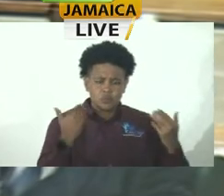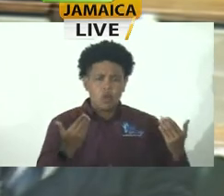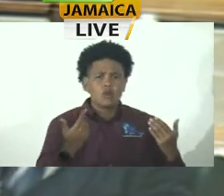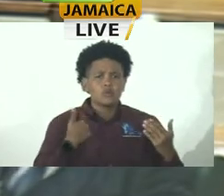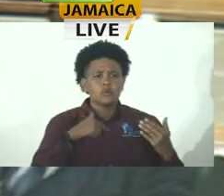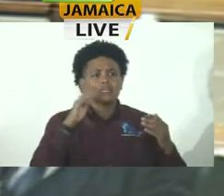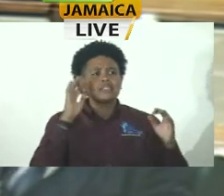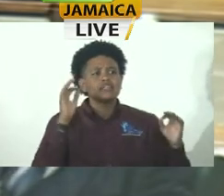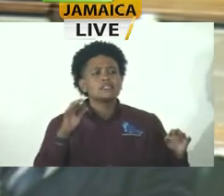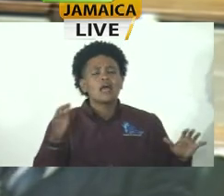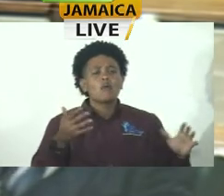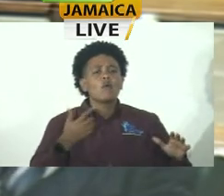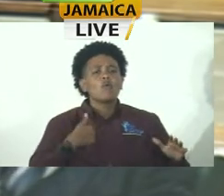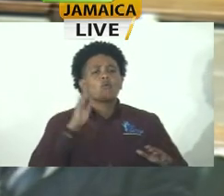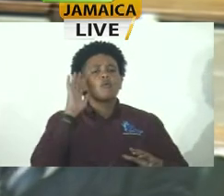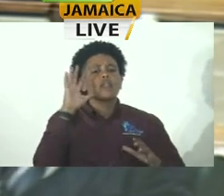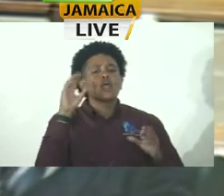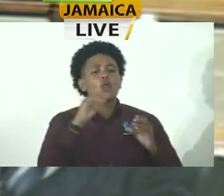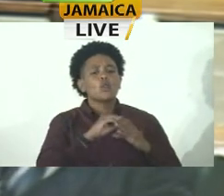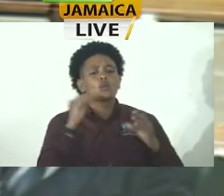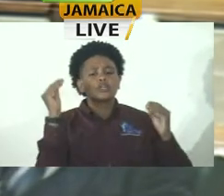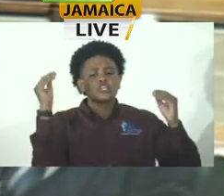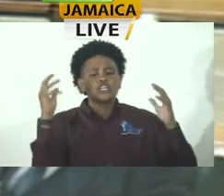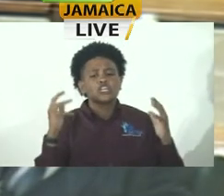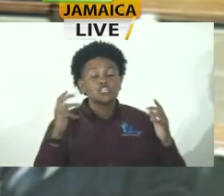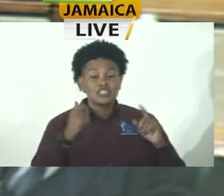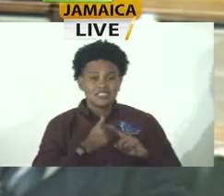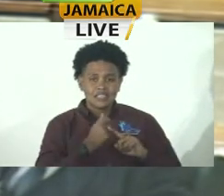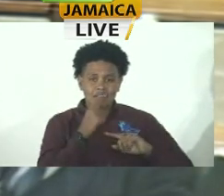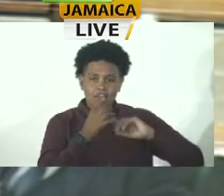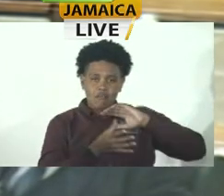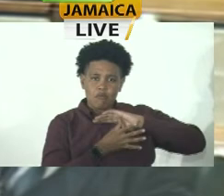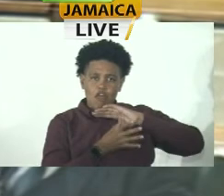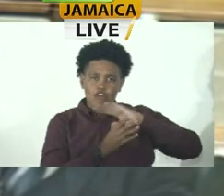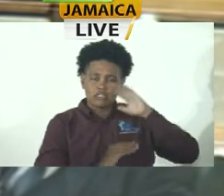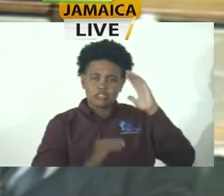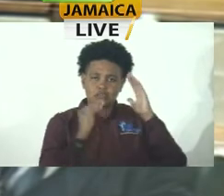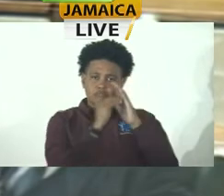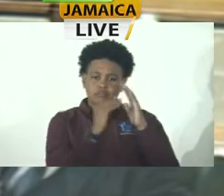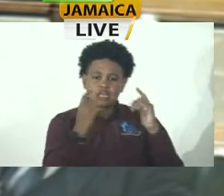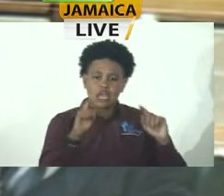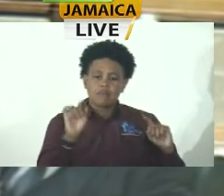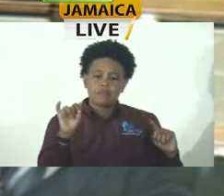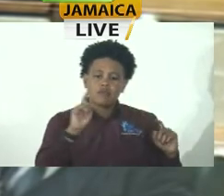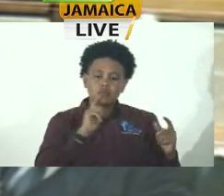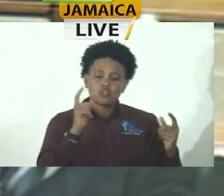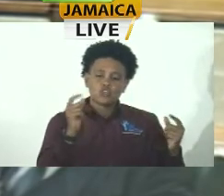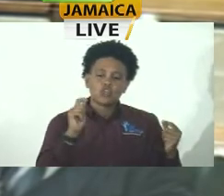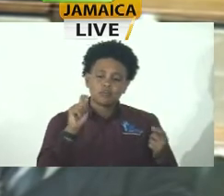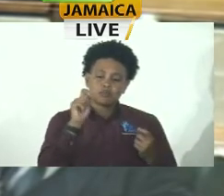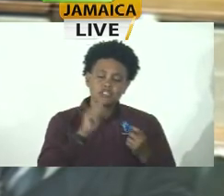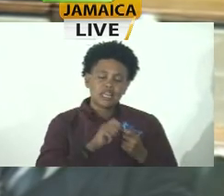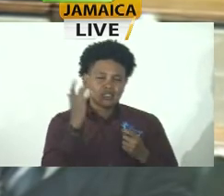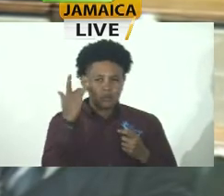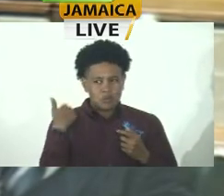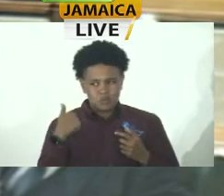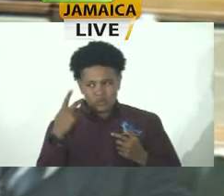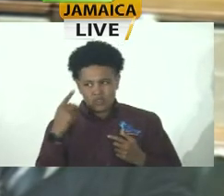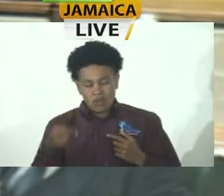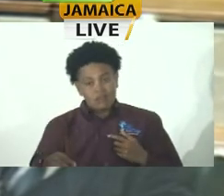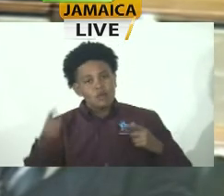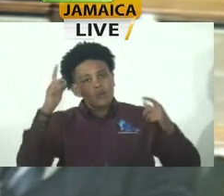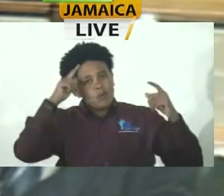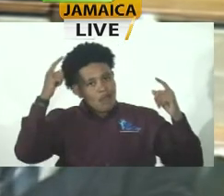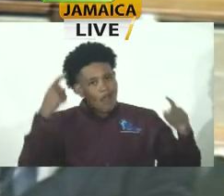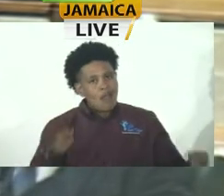decided that we would include teachers as a priority uh and that was done precisely because we saw that this day